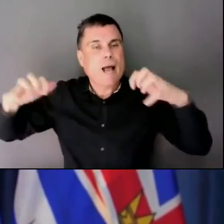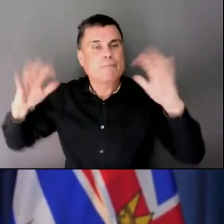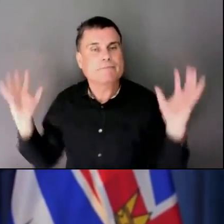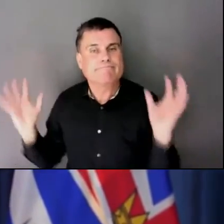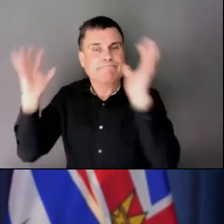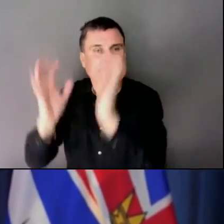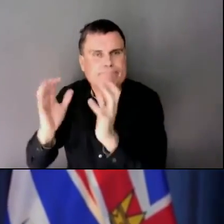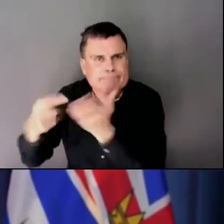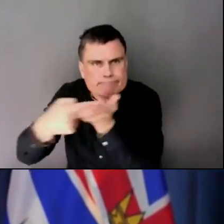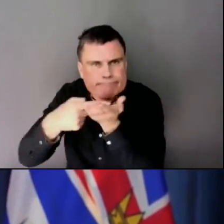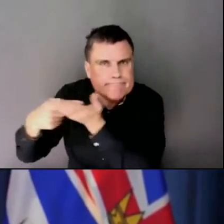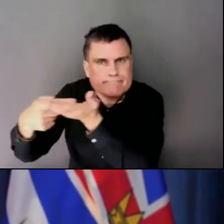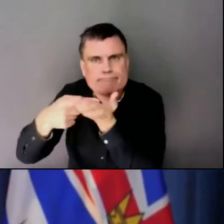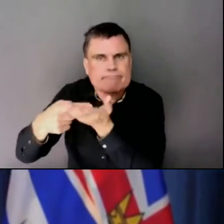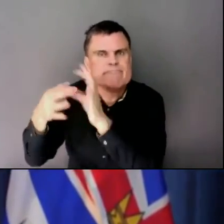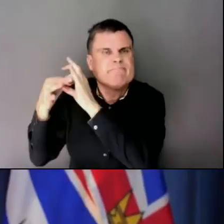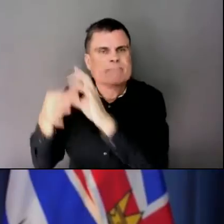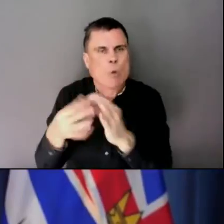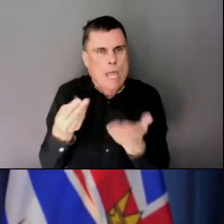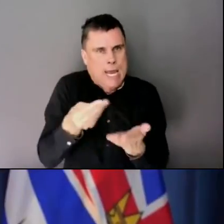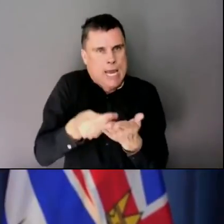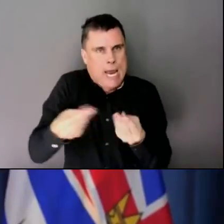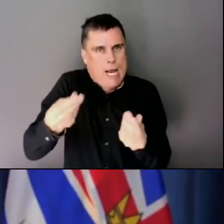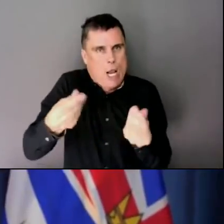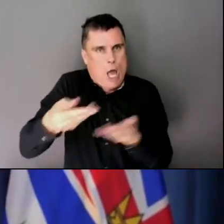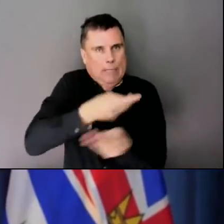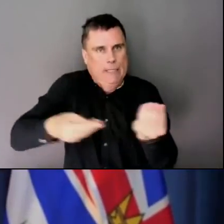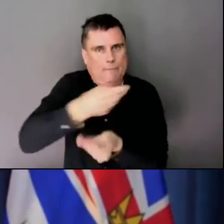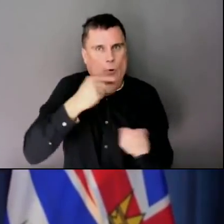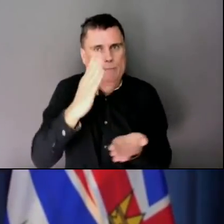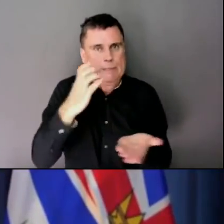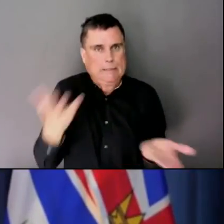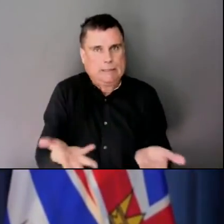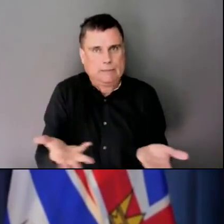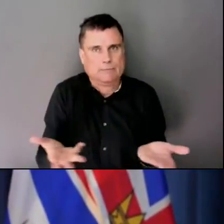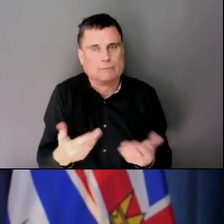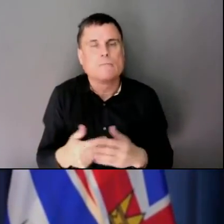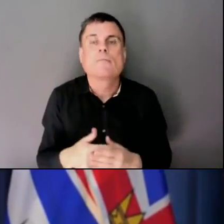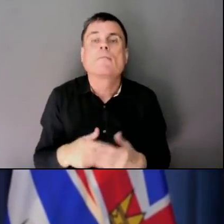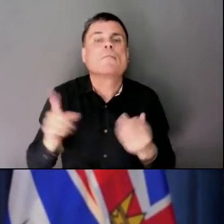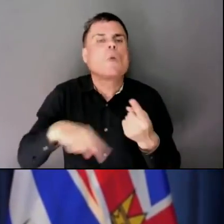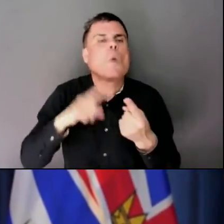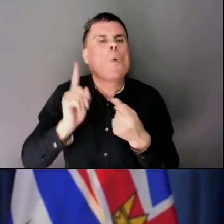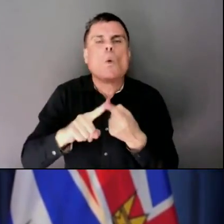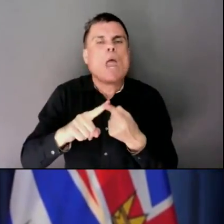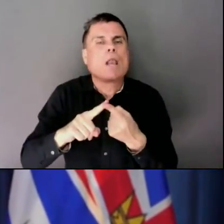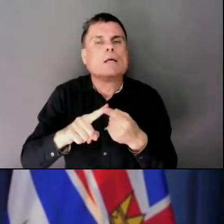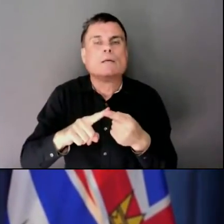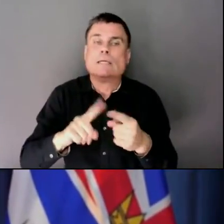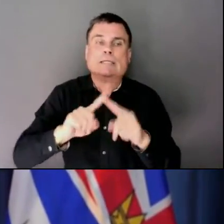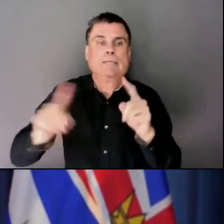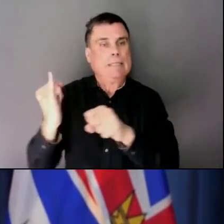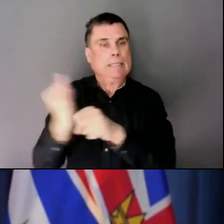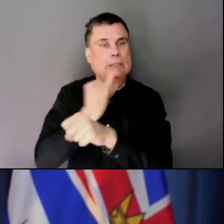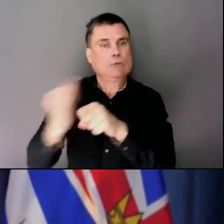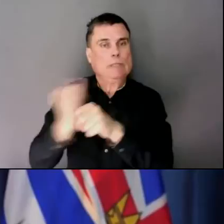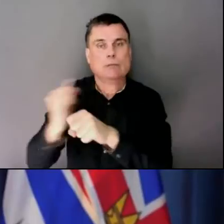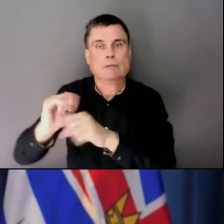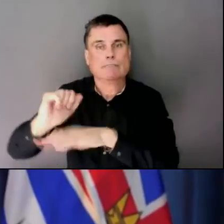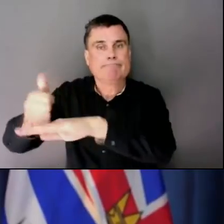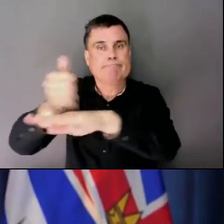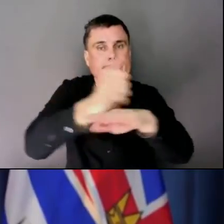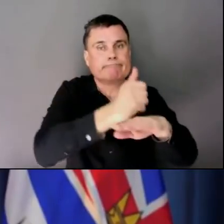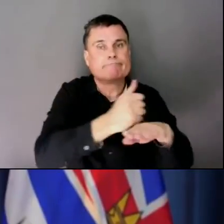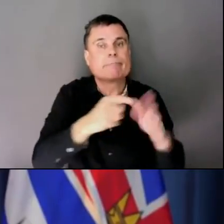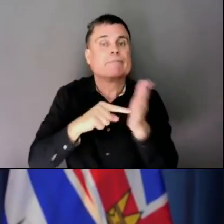things. When do, for example, you see hospitality and tourism industries starting to rebuild? And I'm just